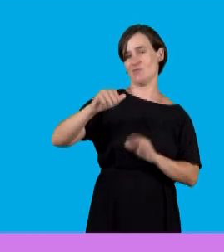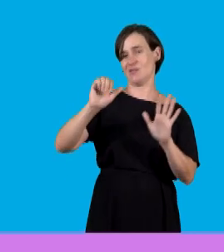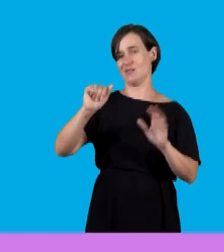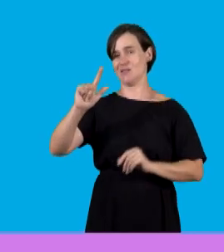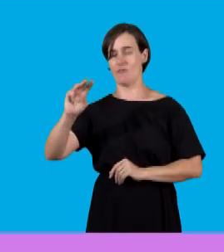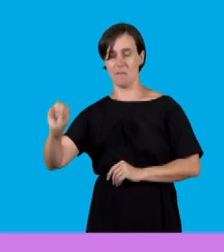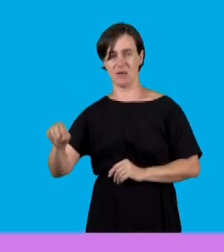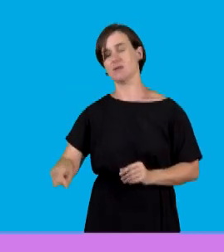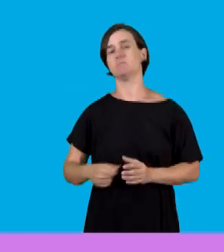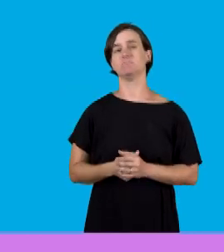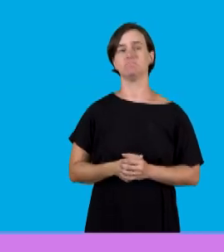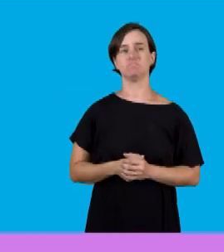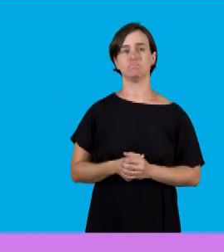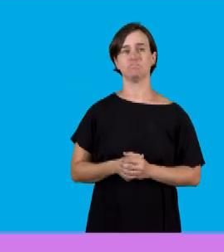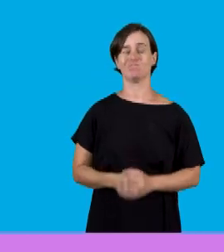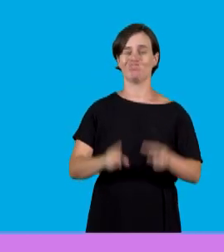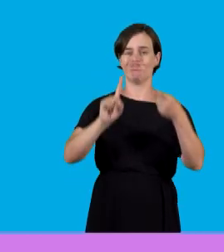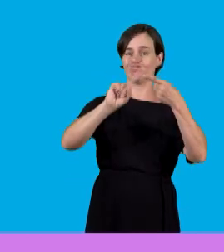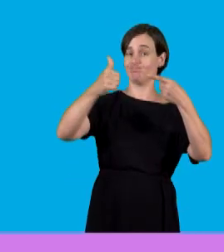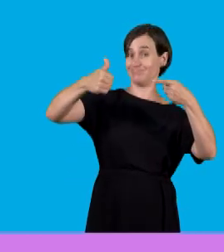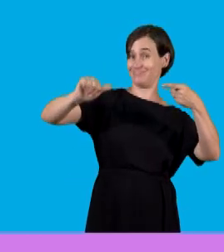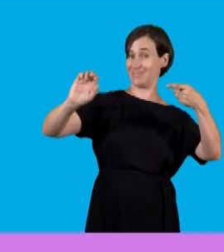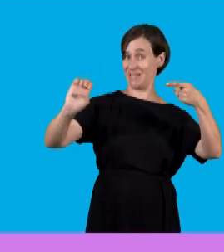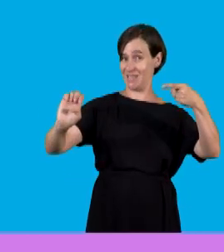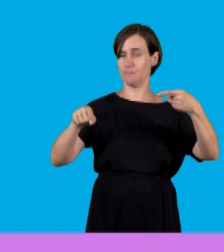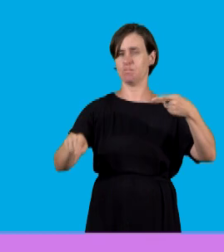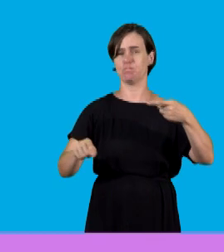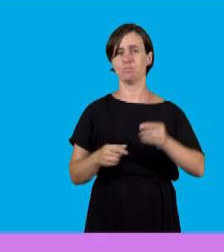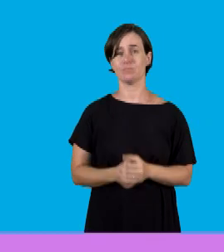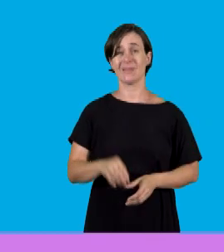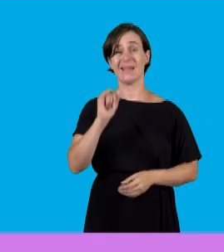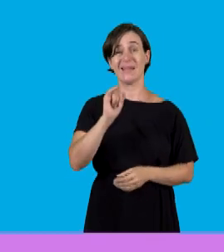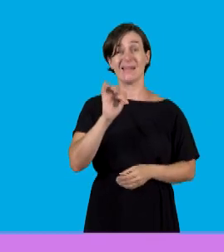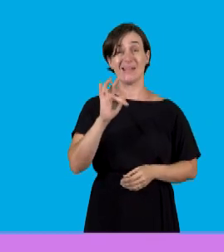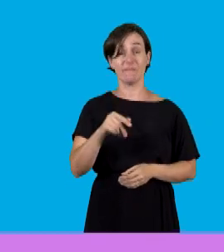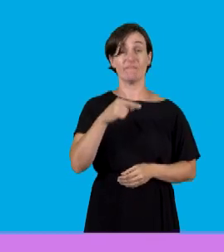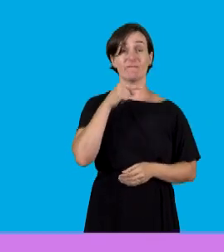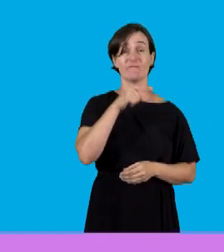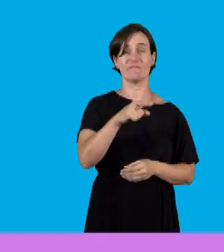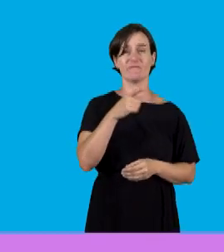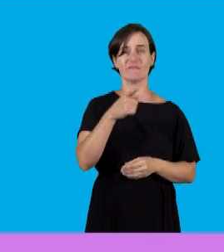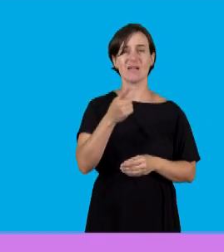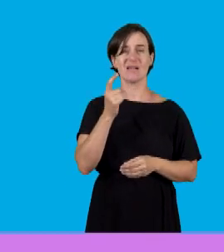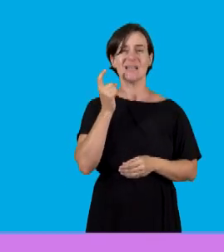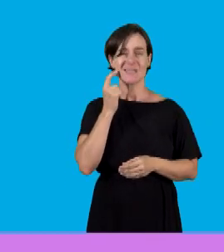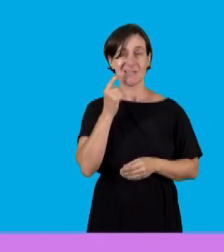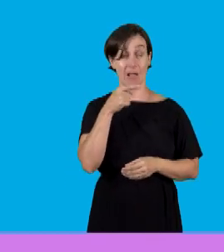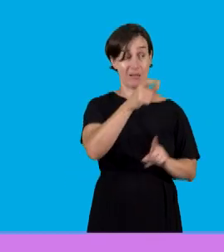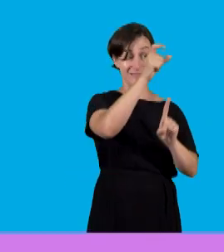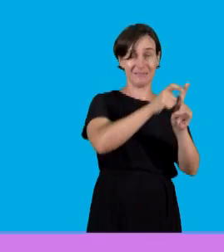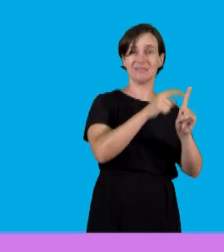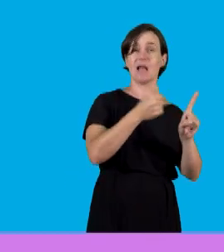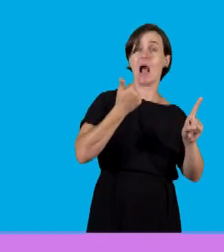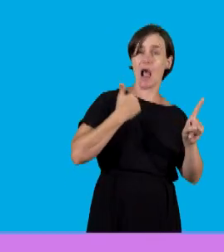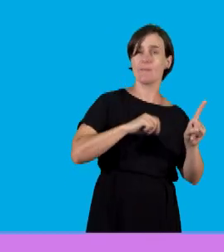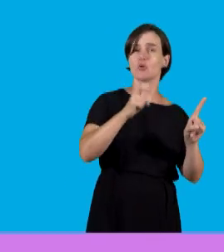meters. Then E says, if the steel Kaya wants to use to fence along the length